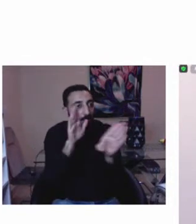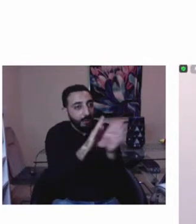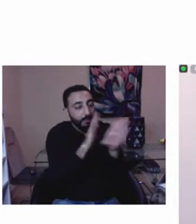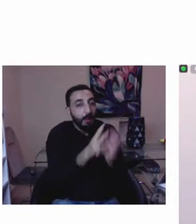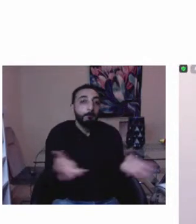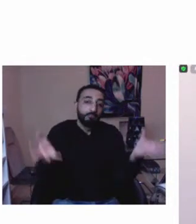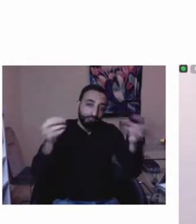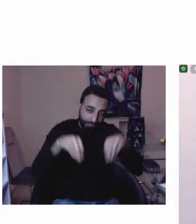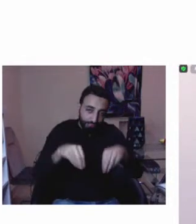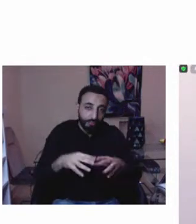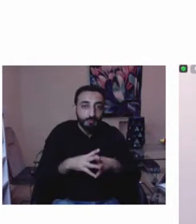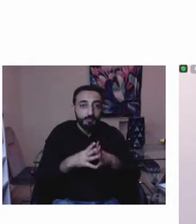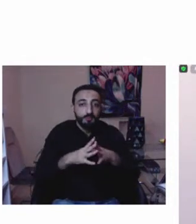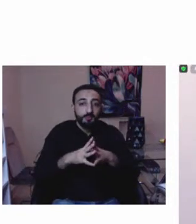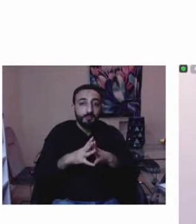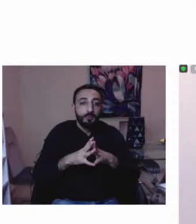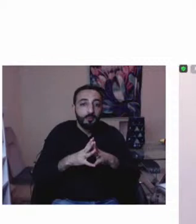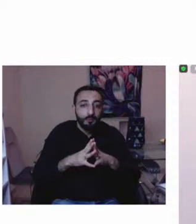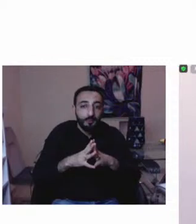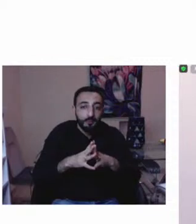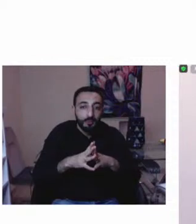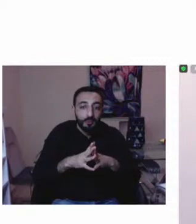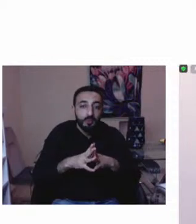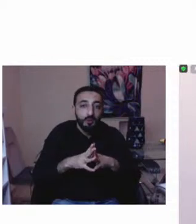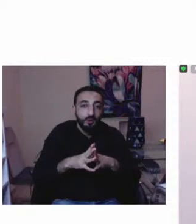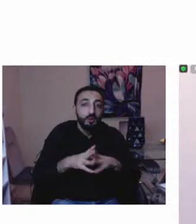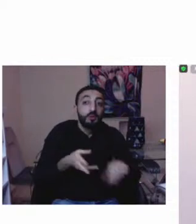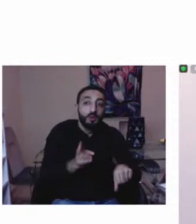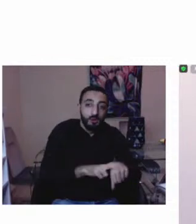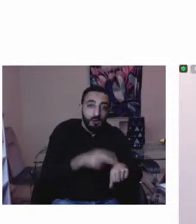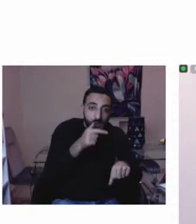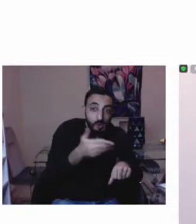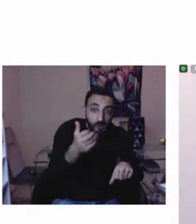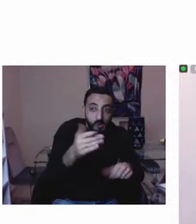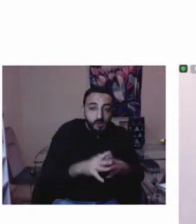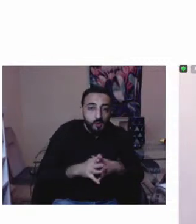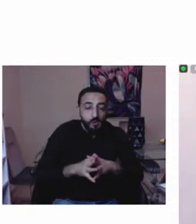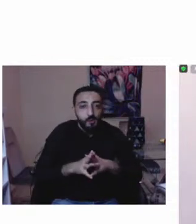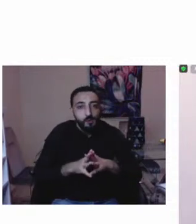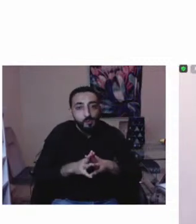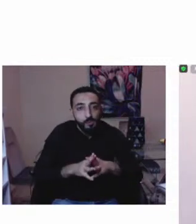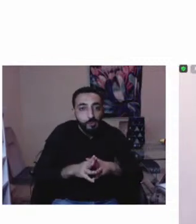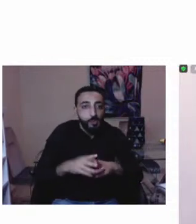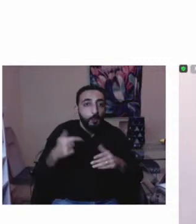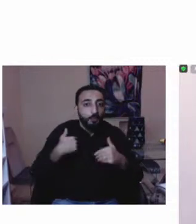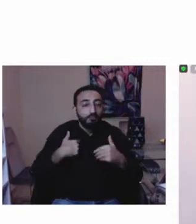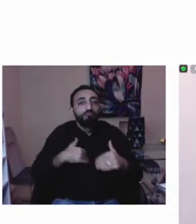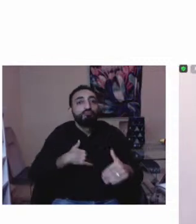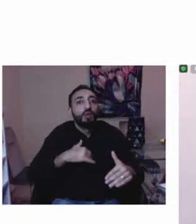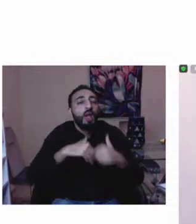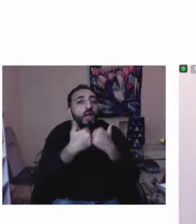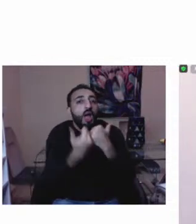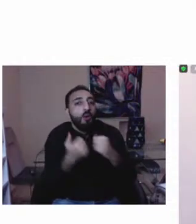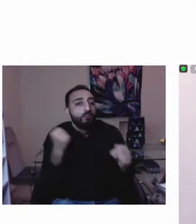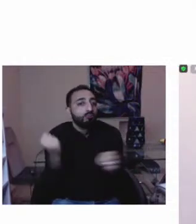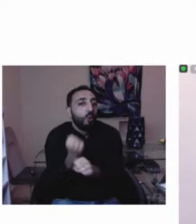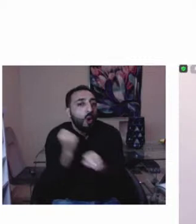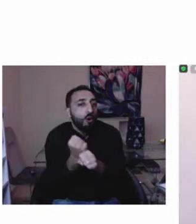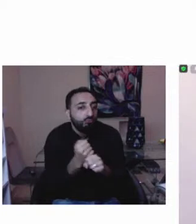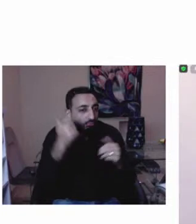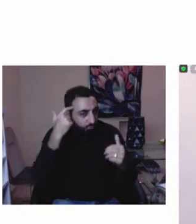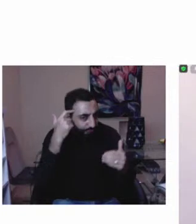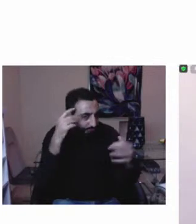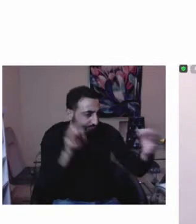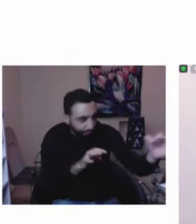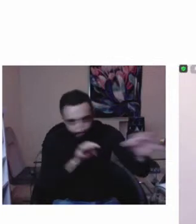can be done to advance the impactful work of young peacebuilders? We need to raise awareness about young